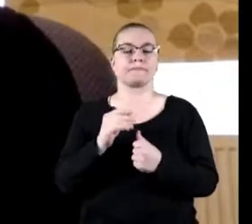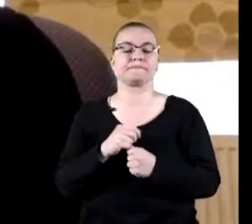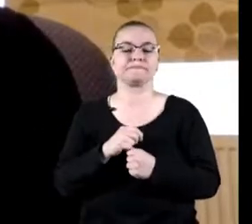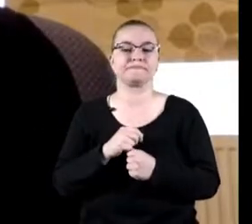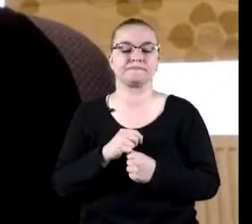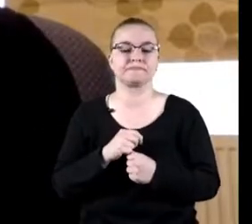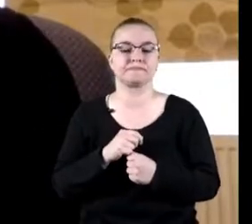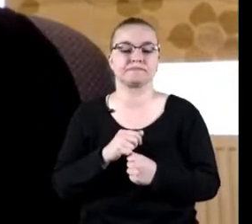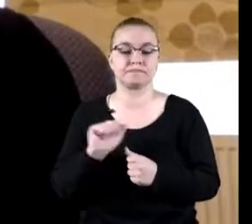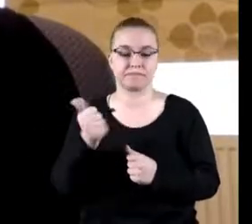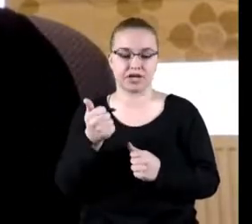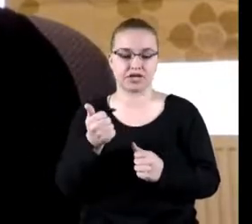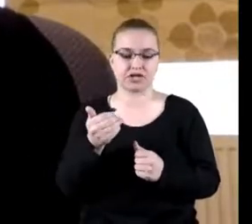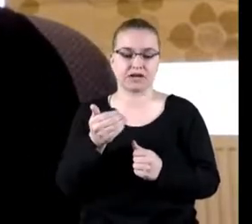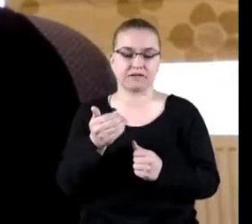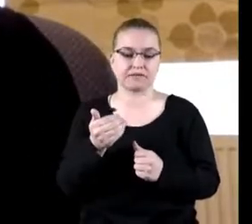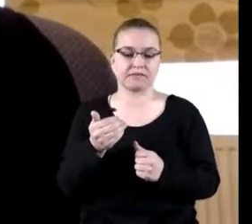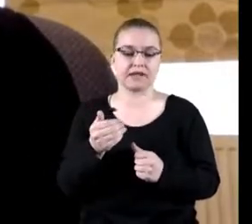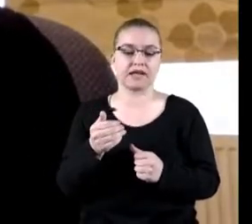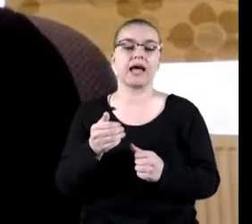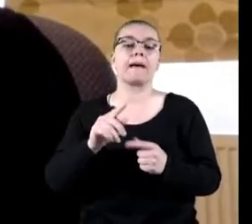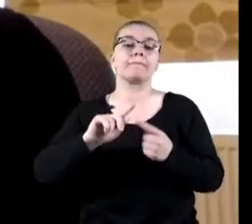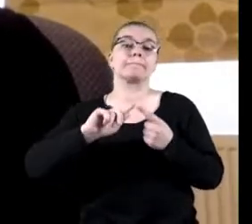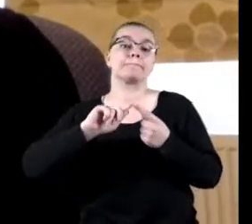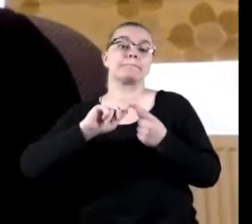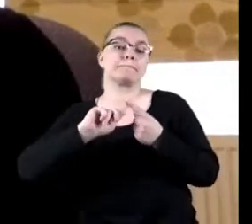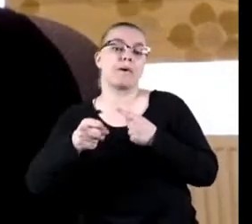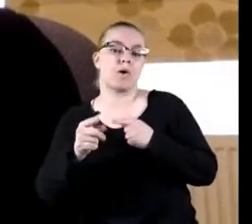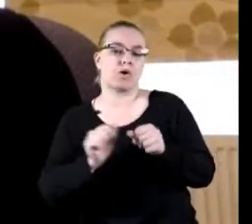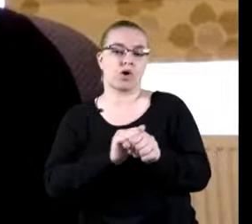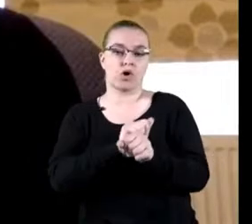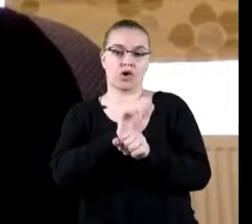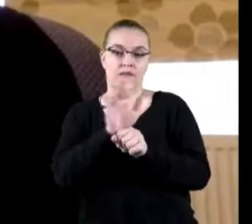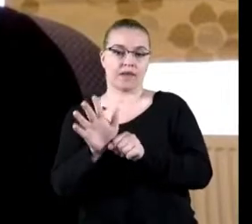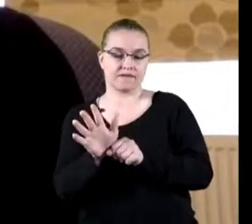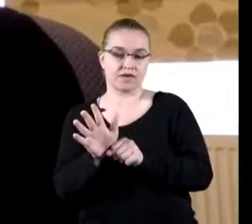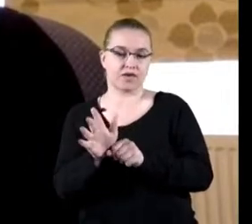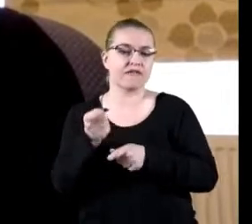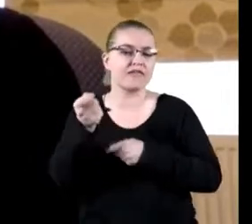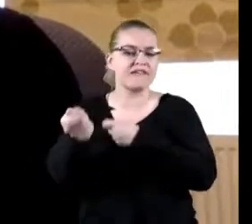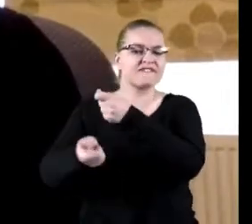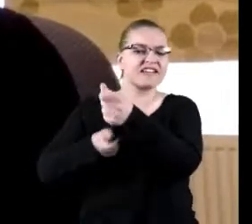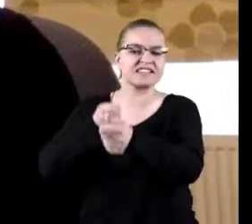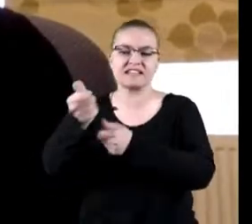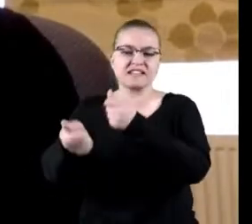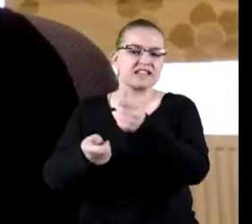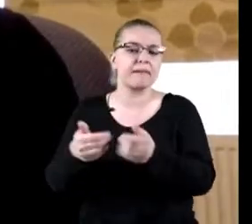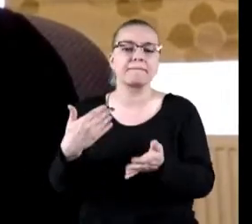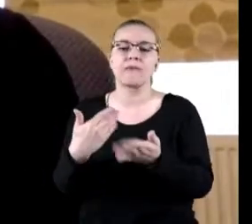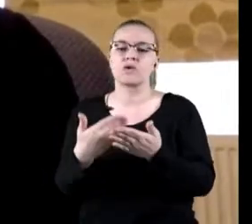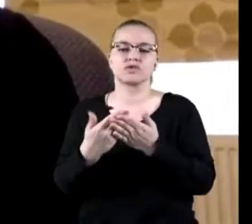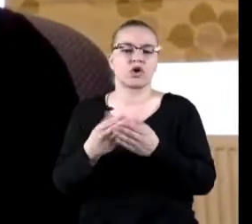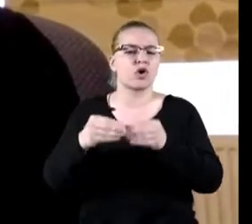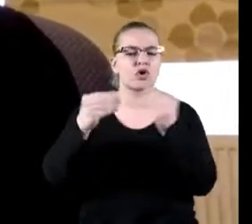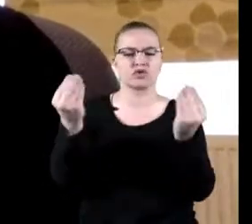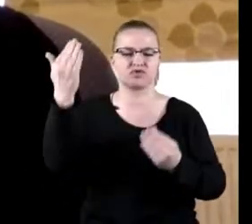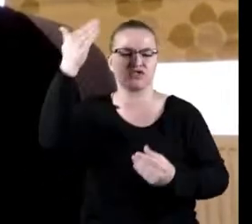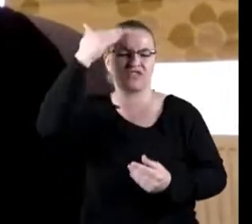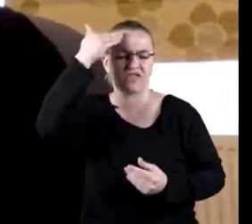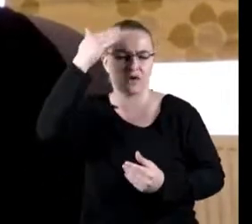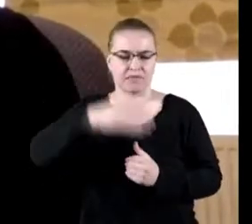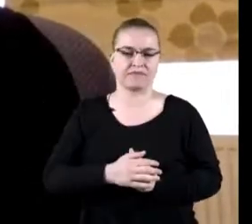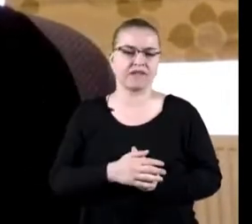post-pandemic investments for sustainable, risk-informed development. Second, an all-of-society approach